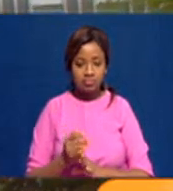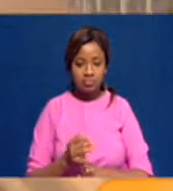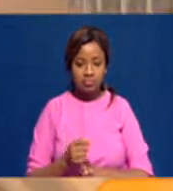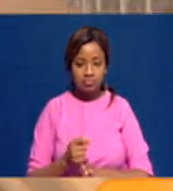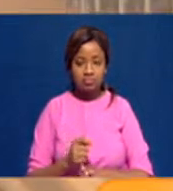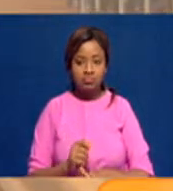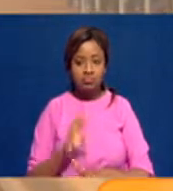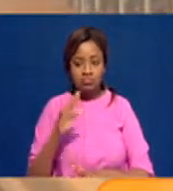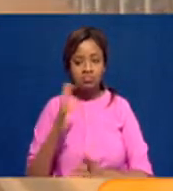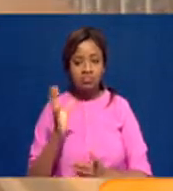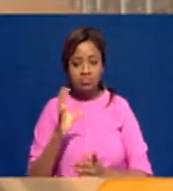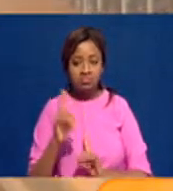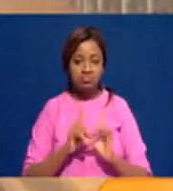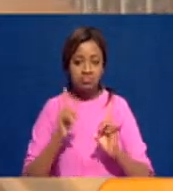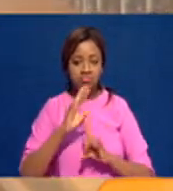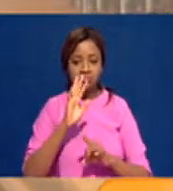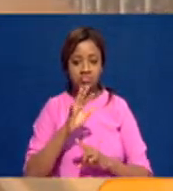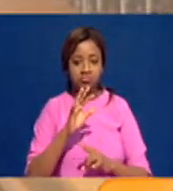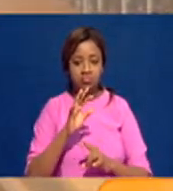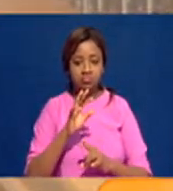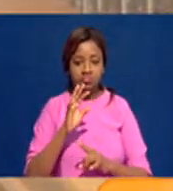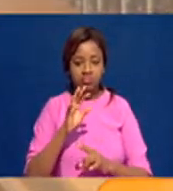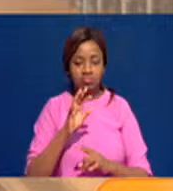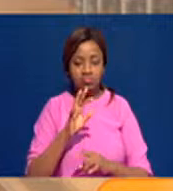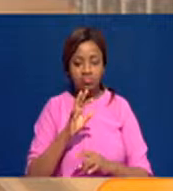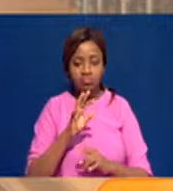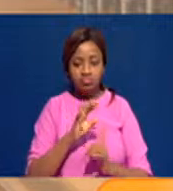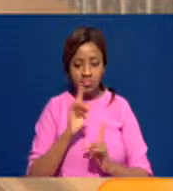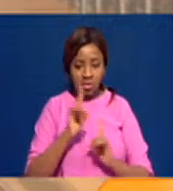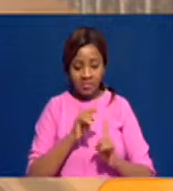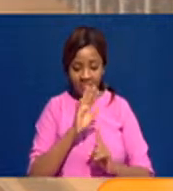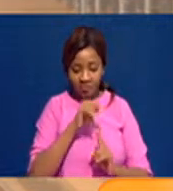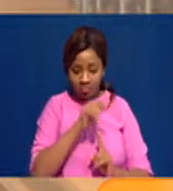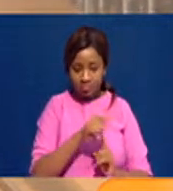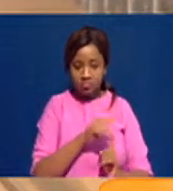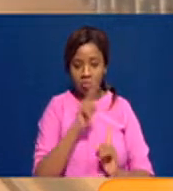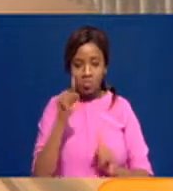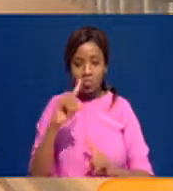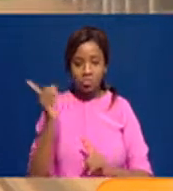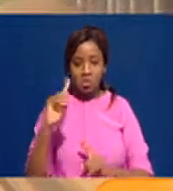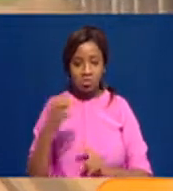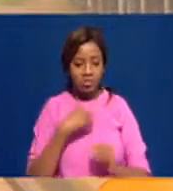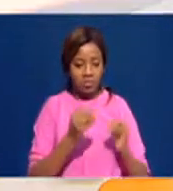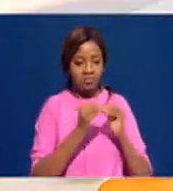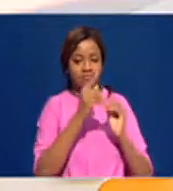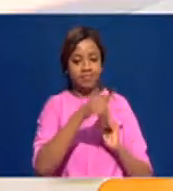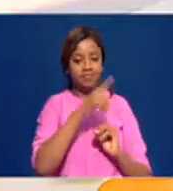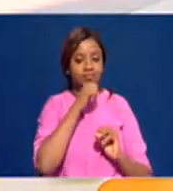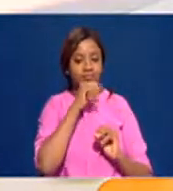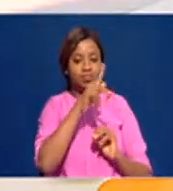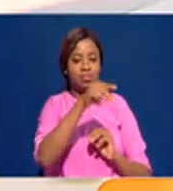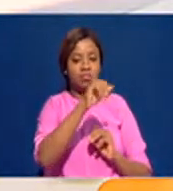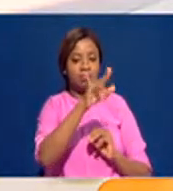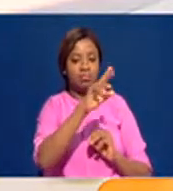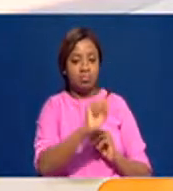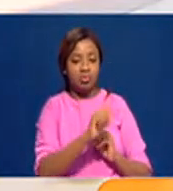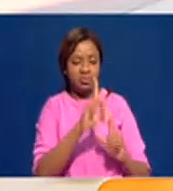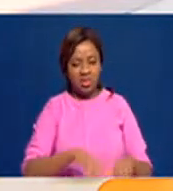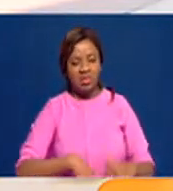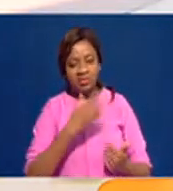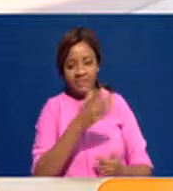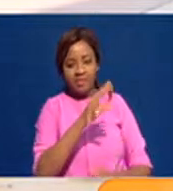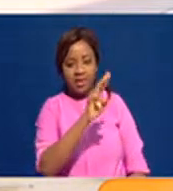Passengers traveling to Nairobi are waiting for the train. But before it gets on, we caught up with Pius Mulay, a resident of Emali,